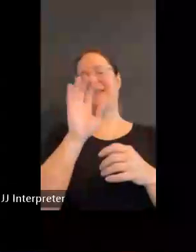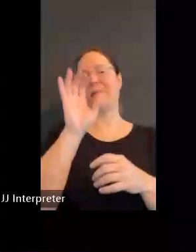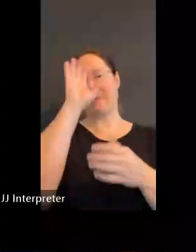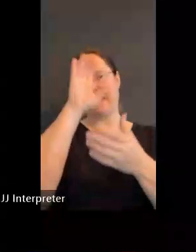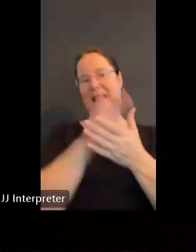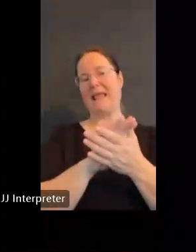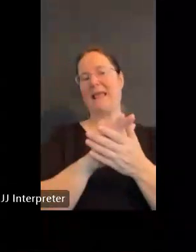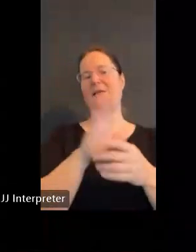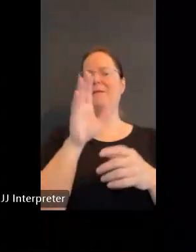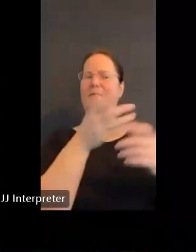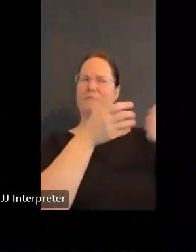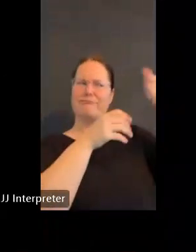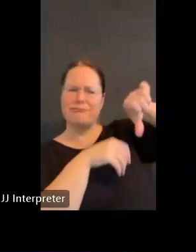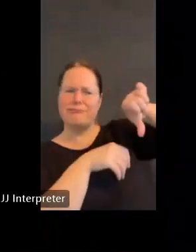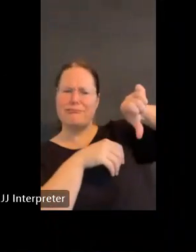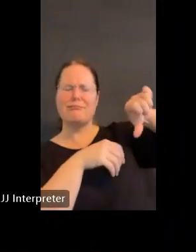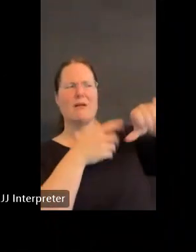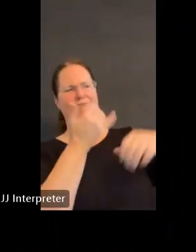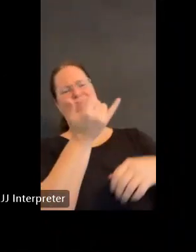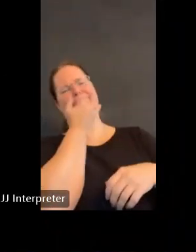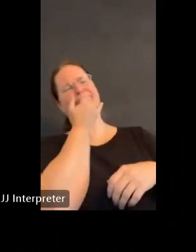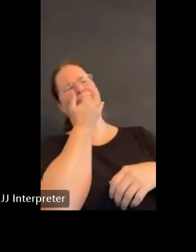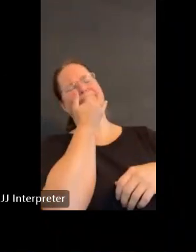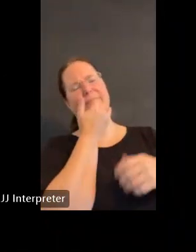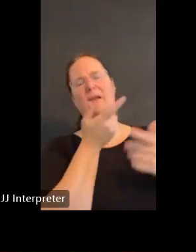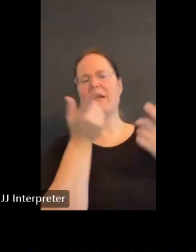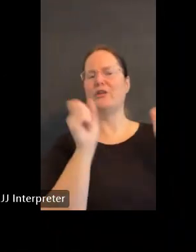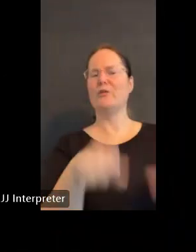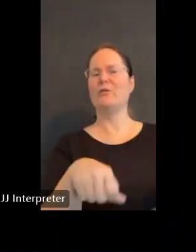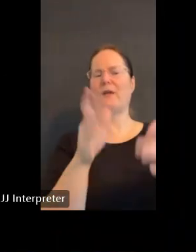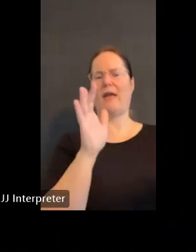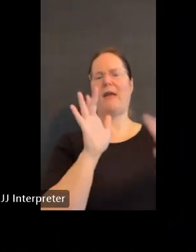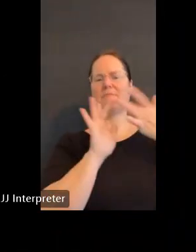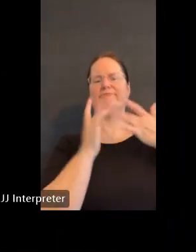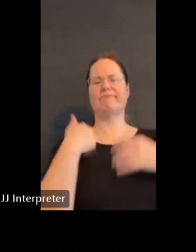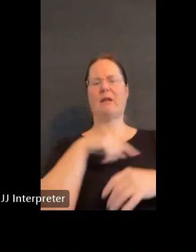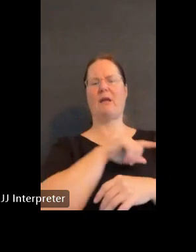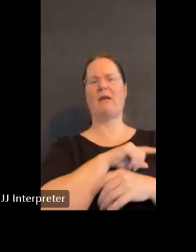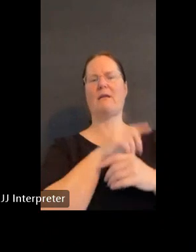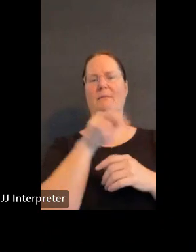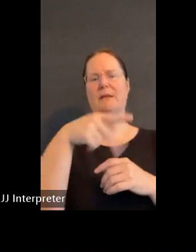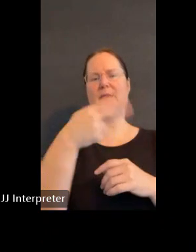wrongfully denied. That way you can make sure that your rights are being preserved.